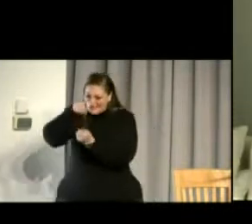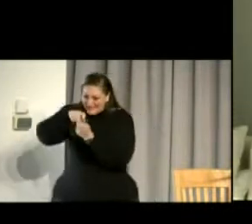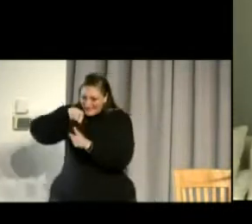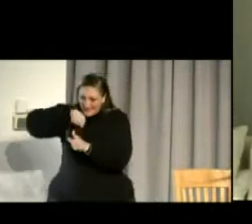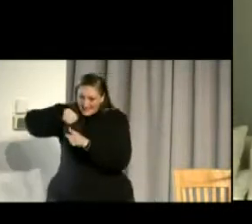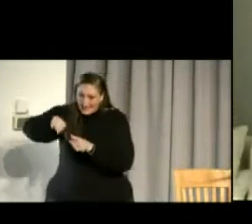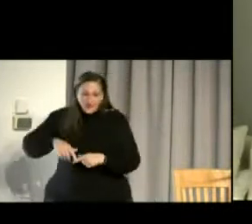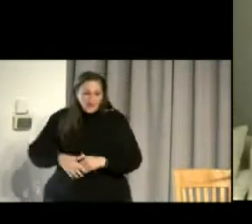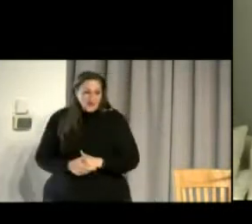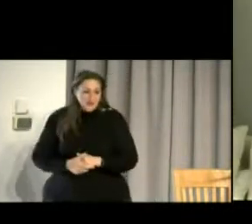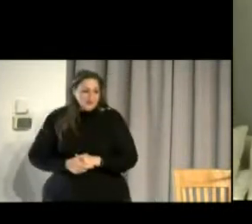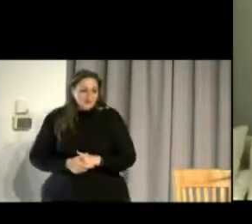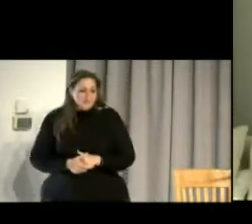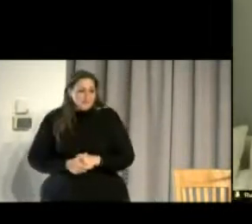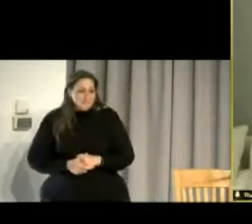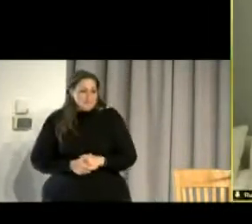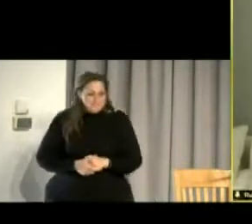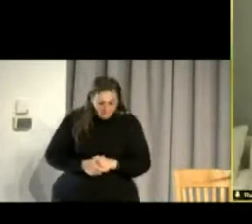Yeah.